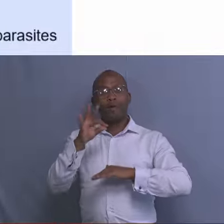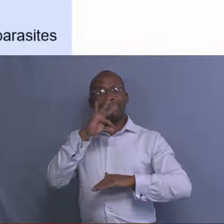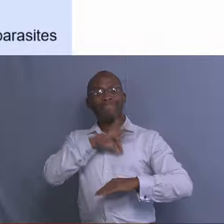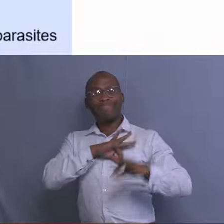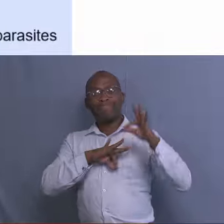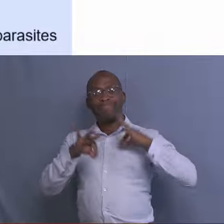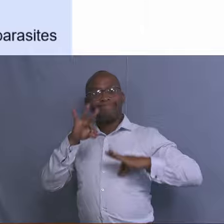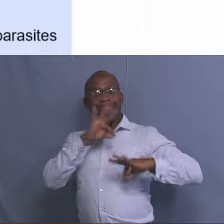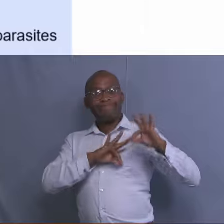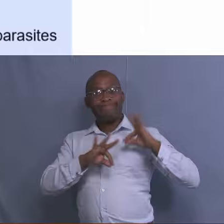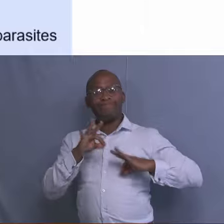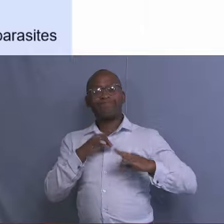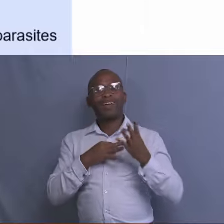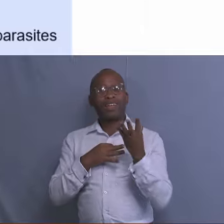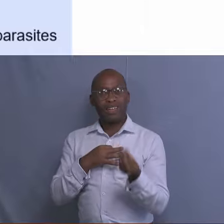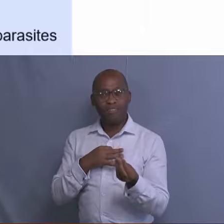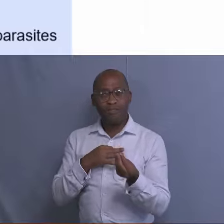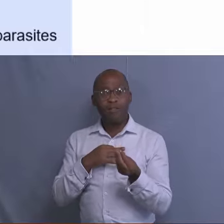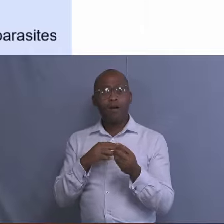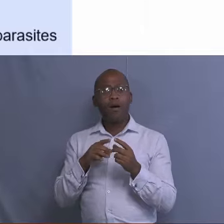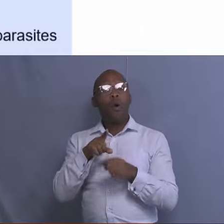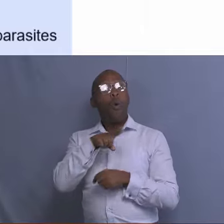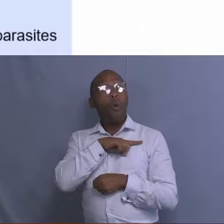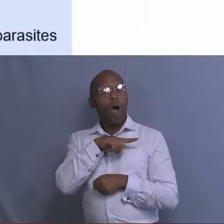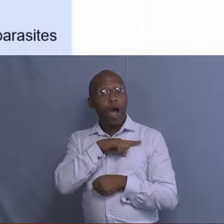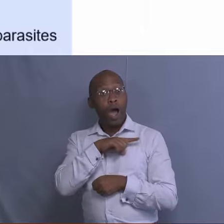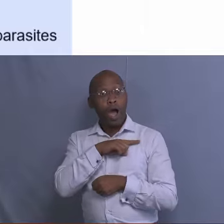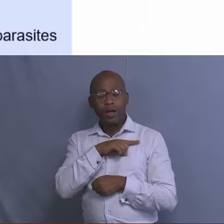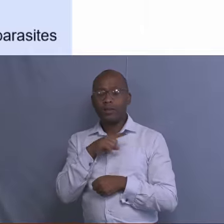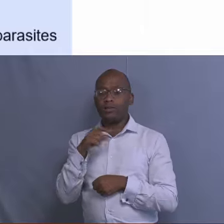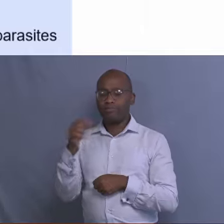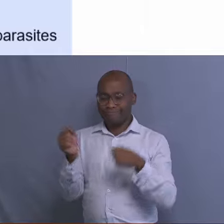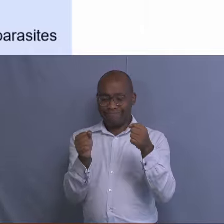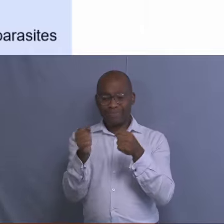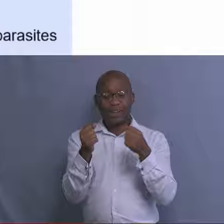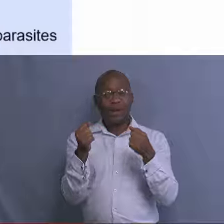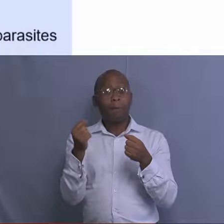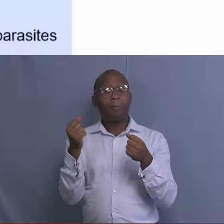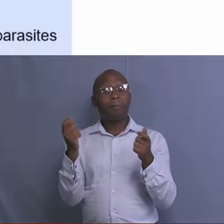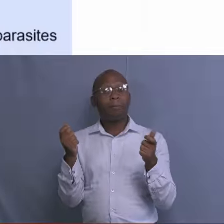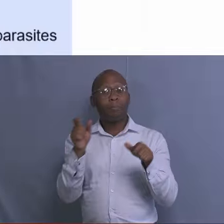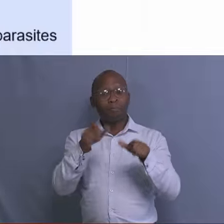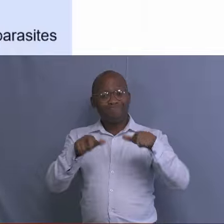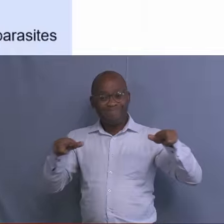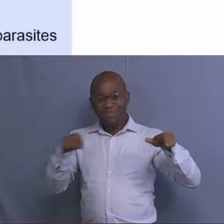So that will actually make food much cheaper. Going to the disadvantages,